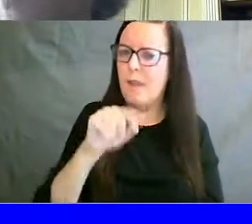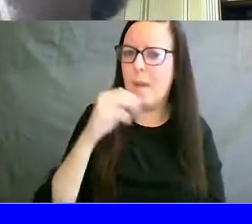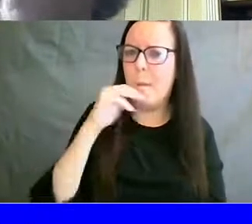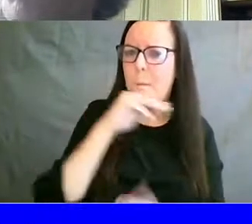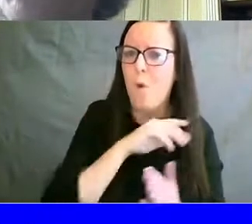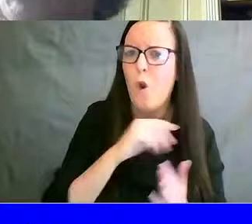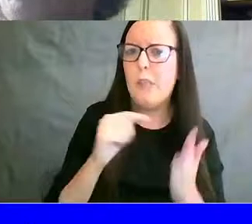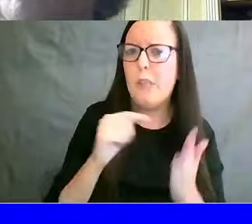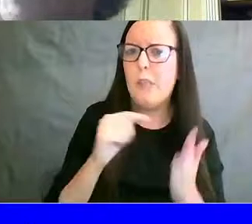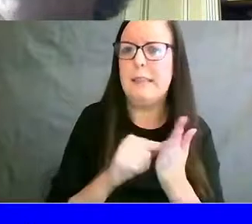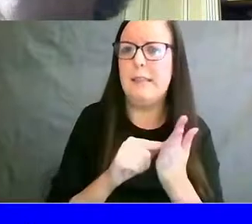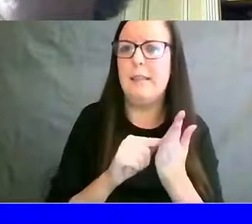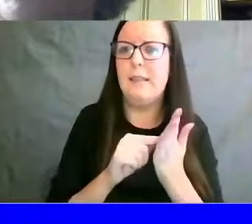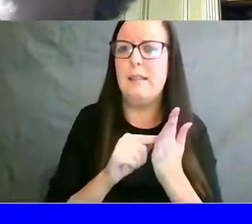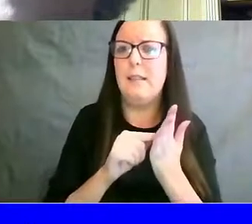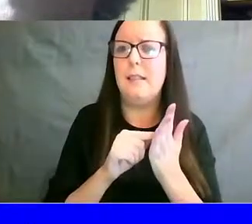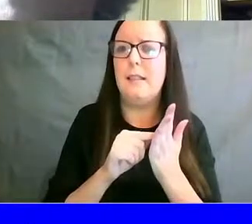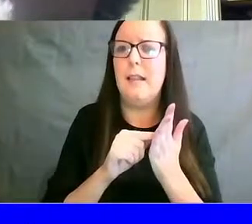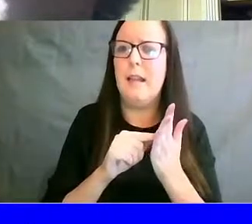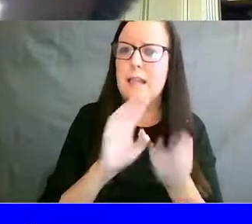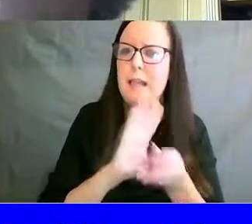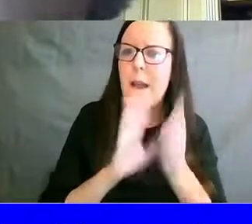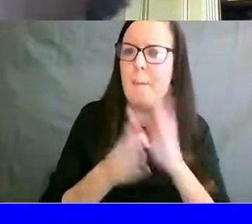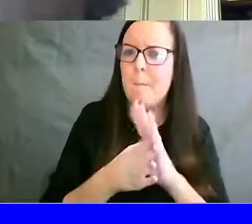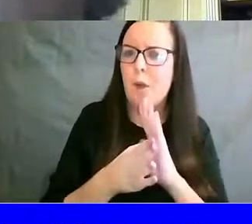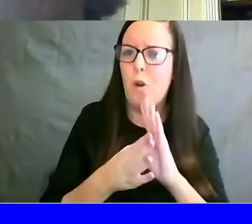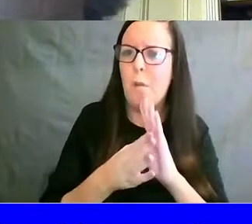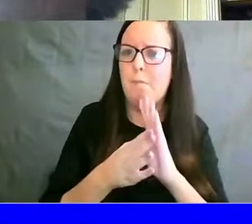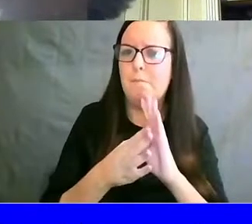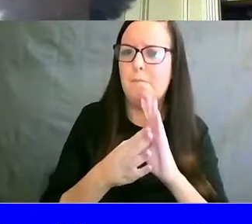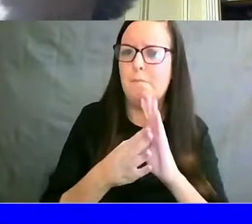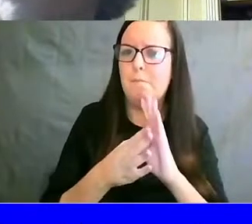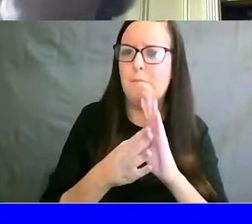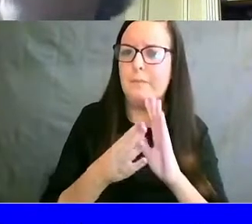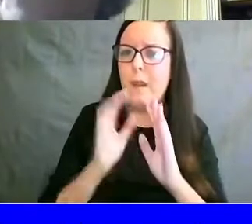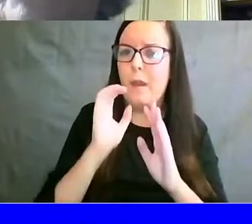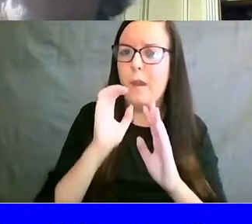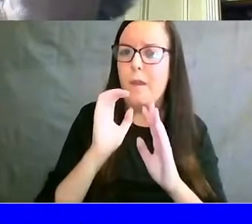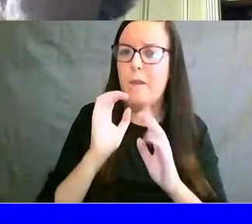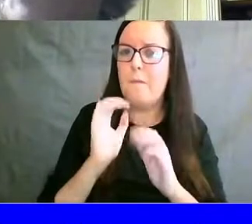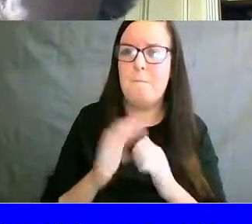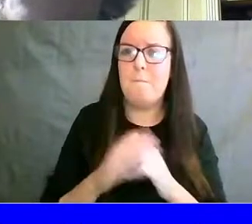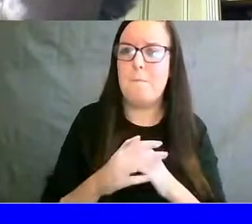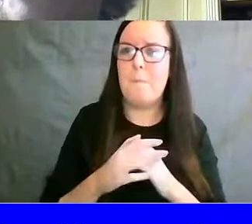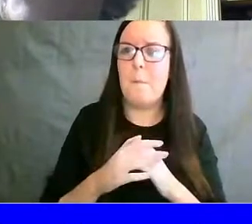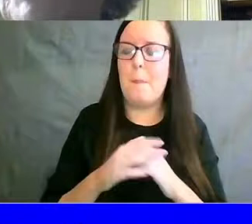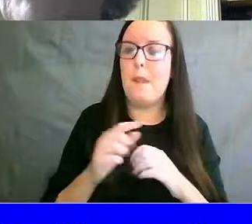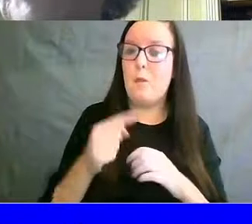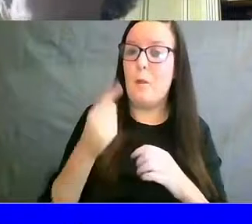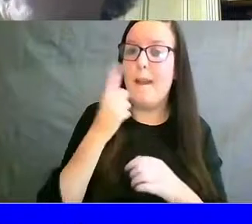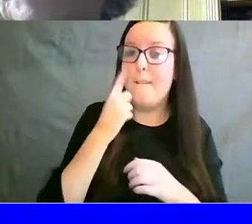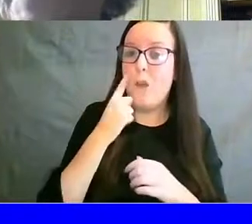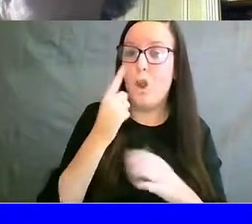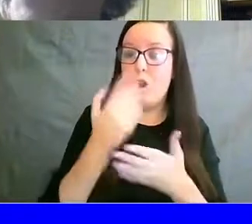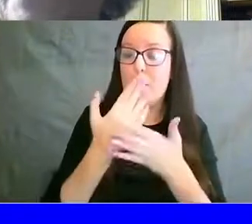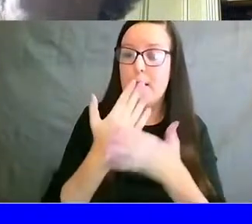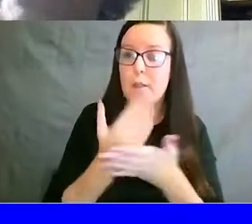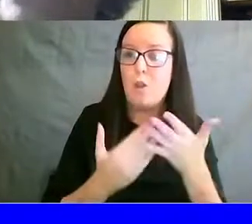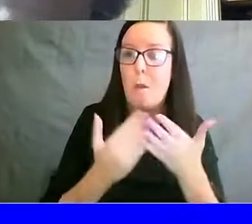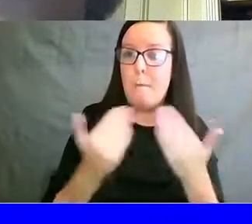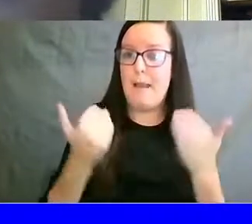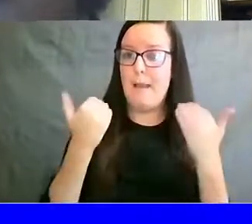people who are put into a place of care without their consent. So if we look at some of the data that I said, we have very limited